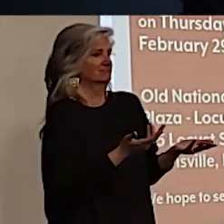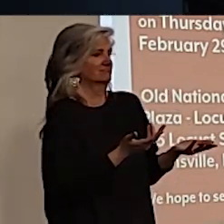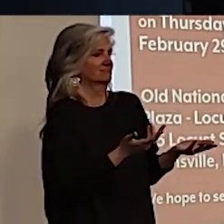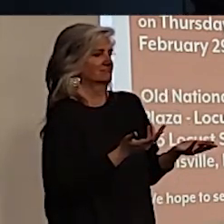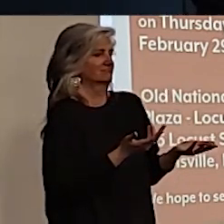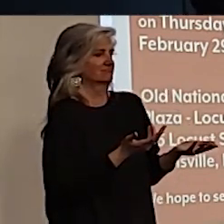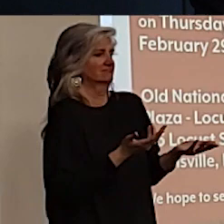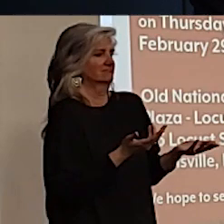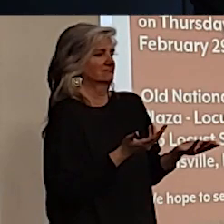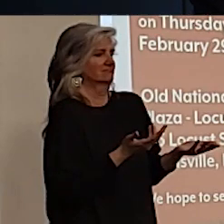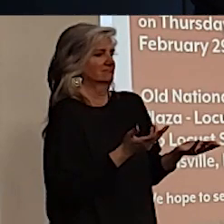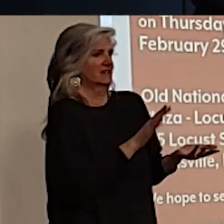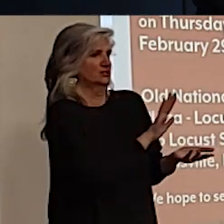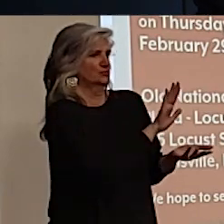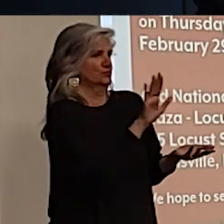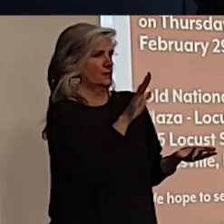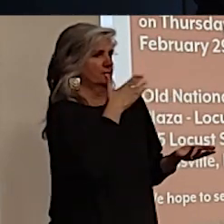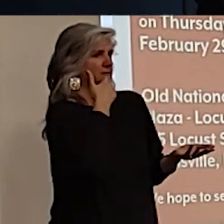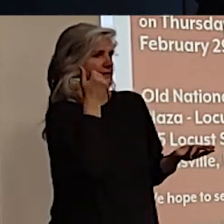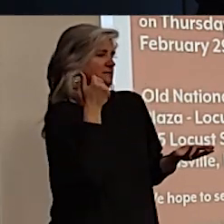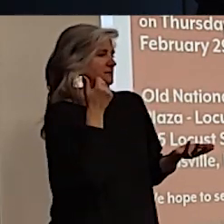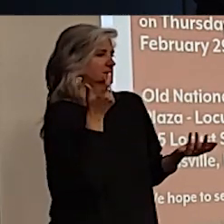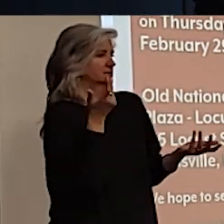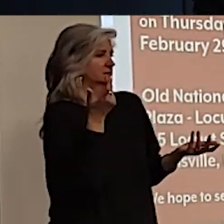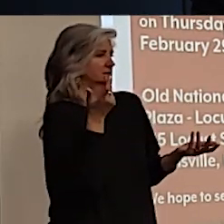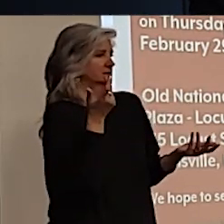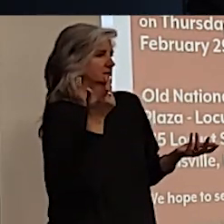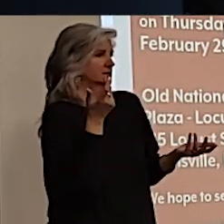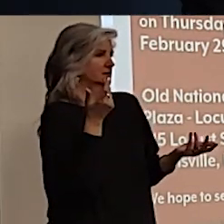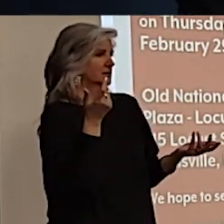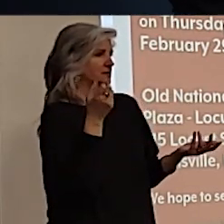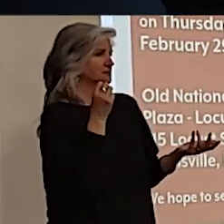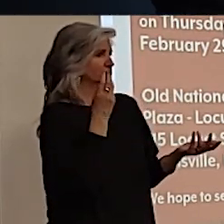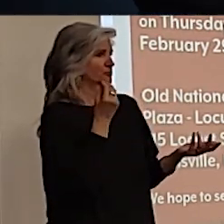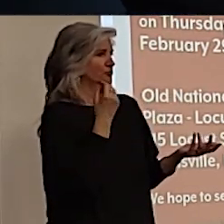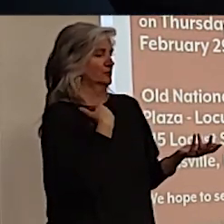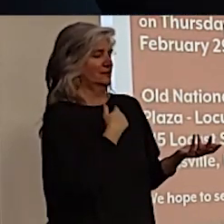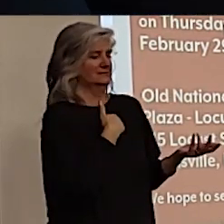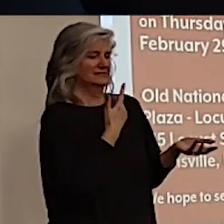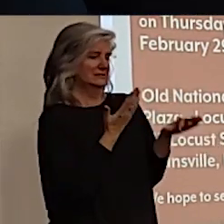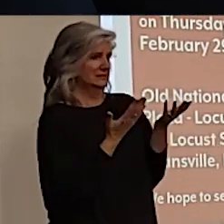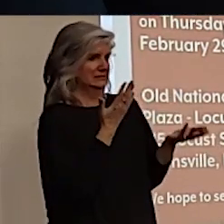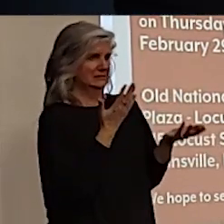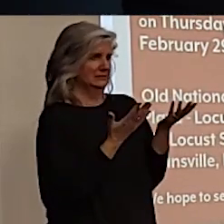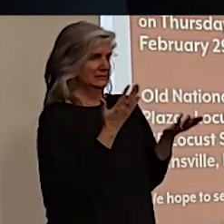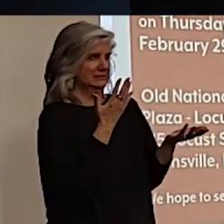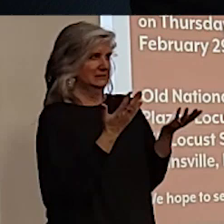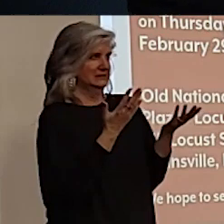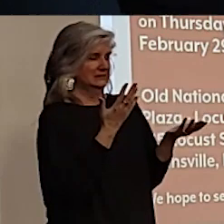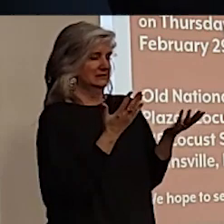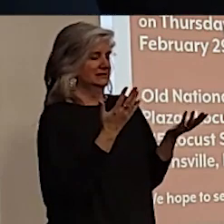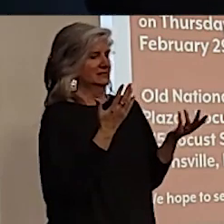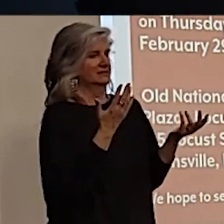what is a settlement in your best interest, because you have to weigh the litigation risk